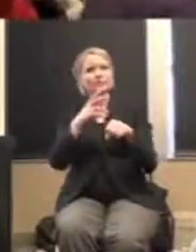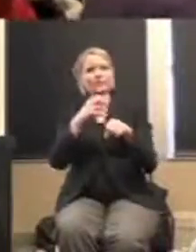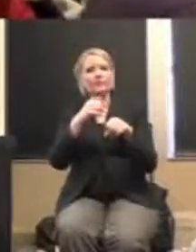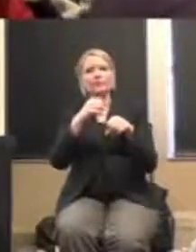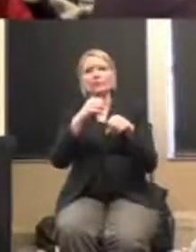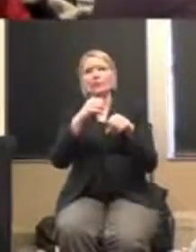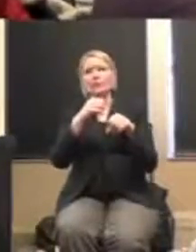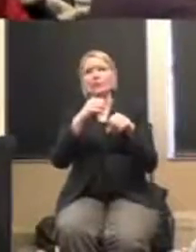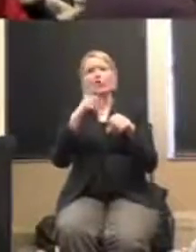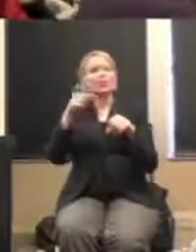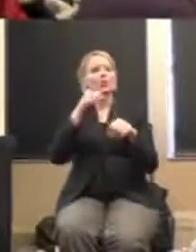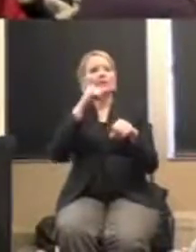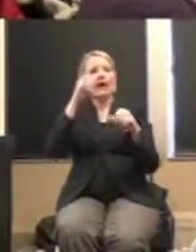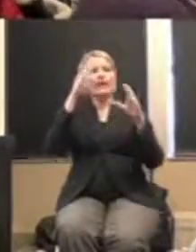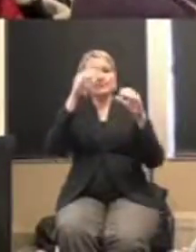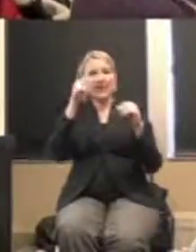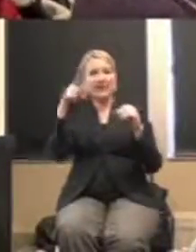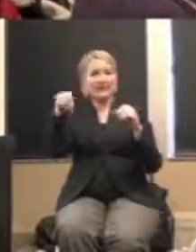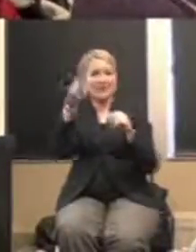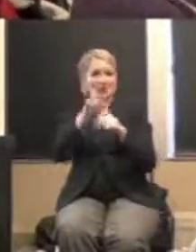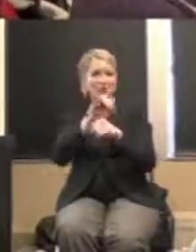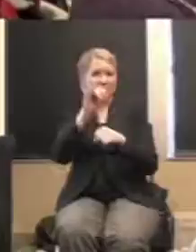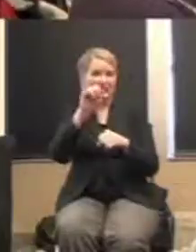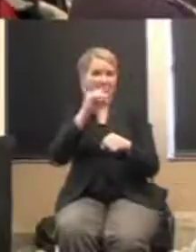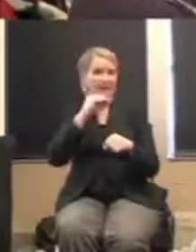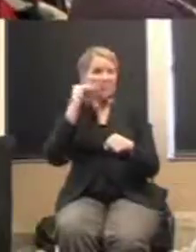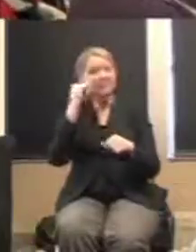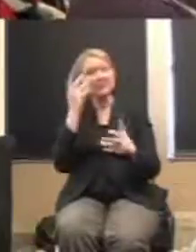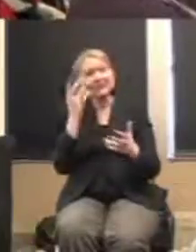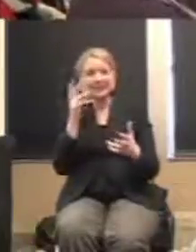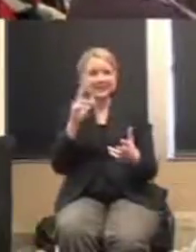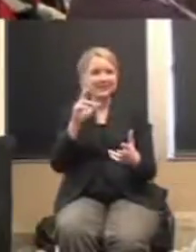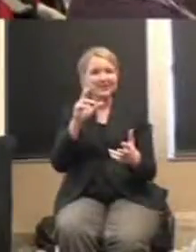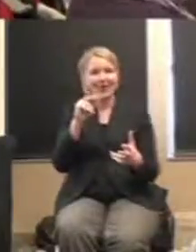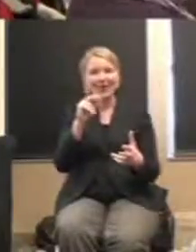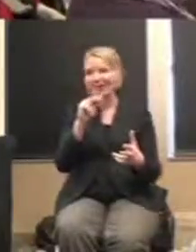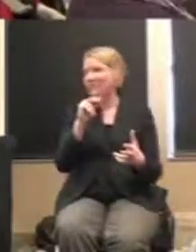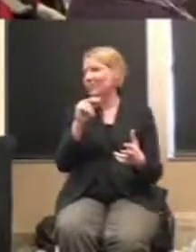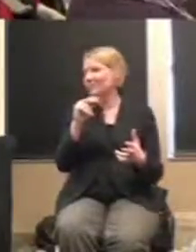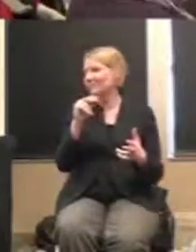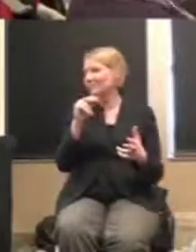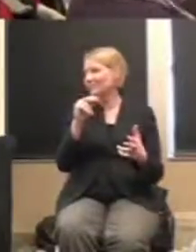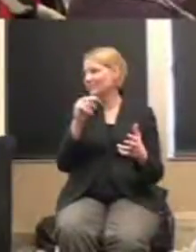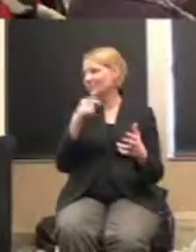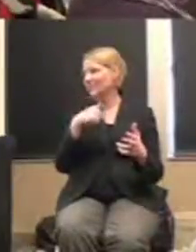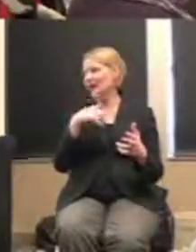you're not expecting to use it? No. Well, I gotta move it. I'm gonna.